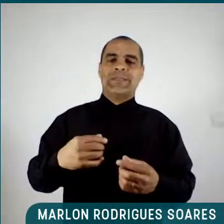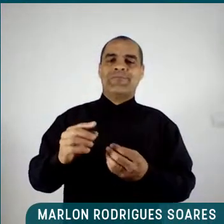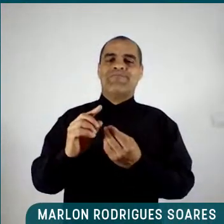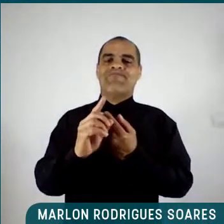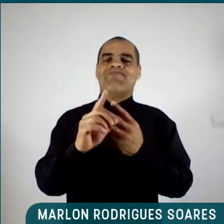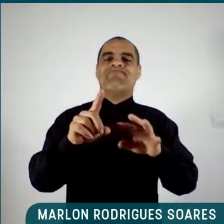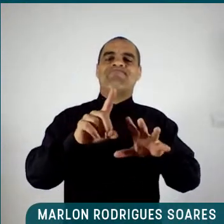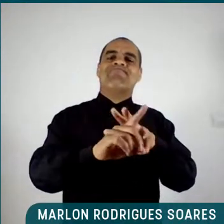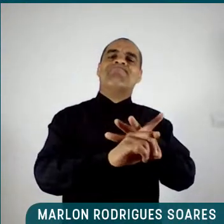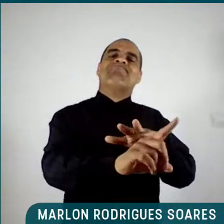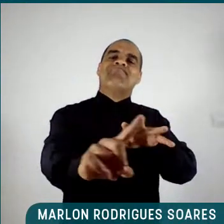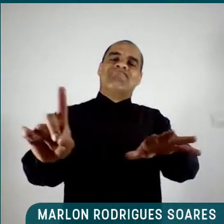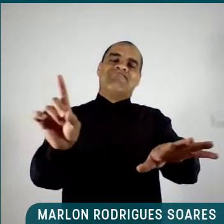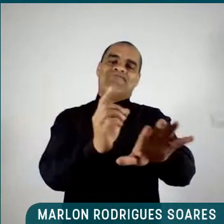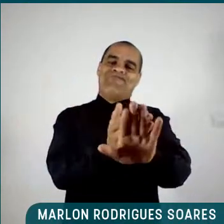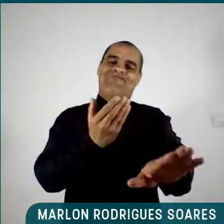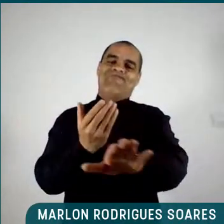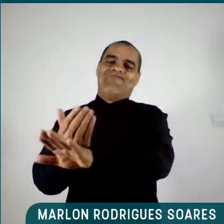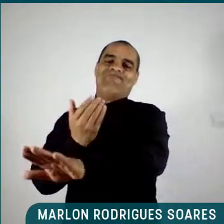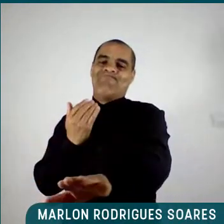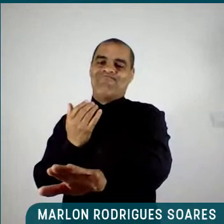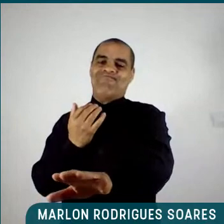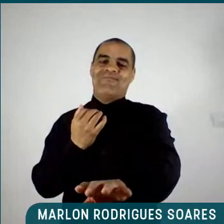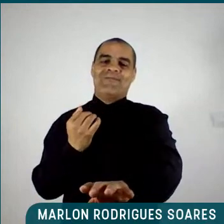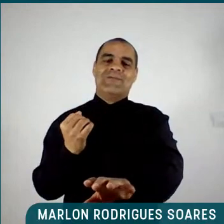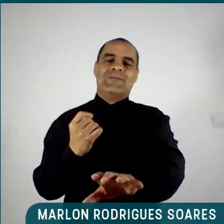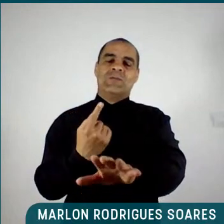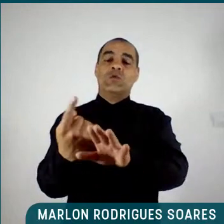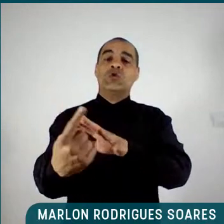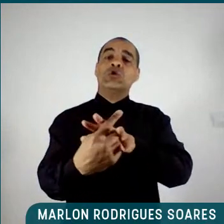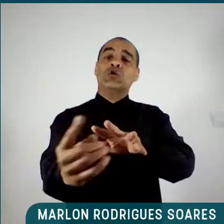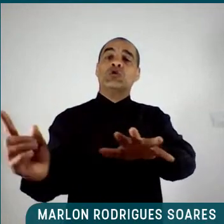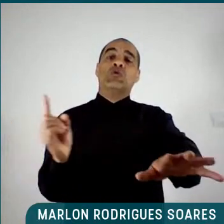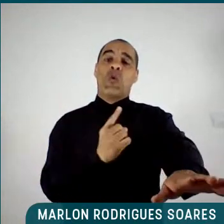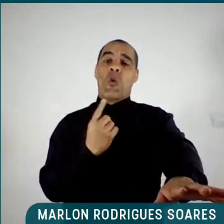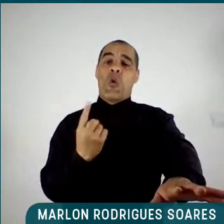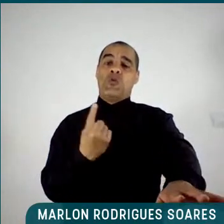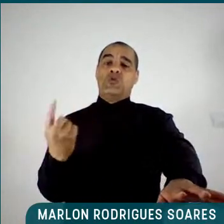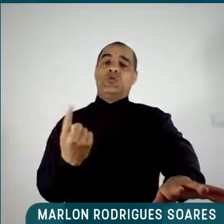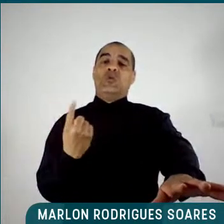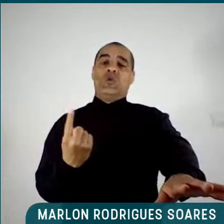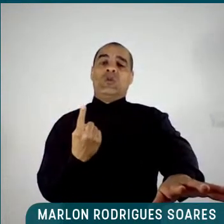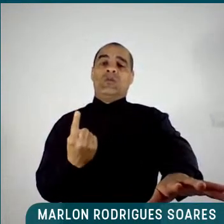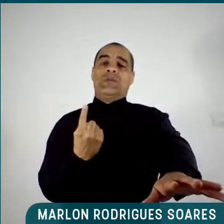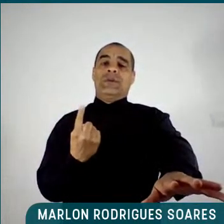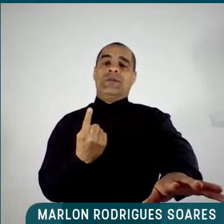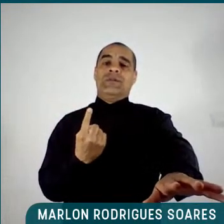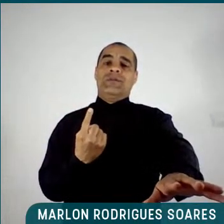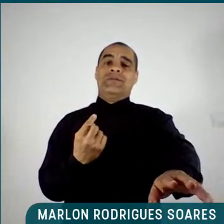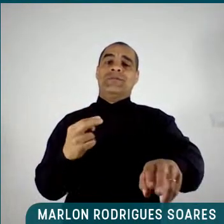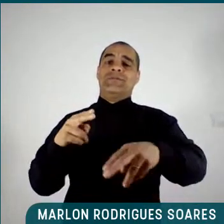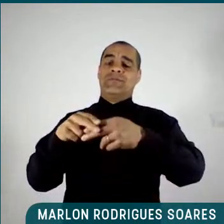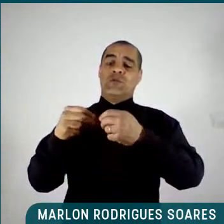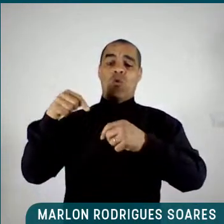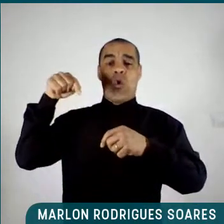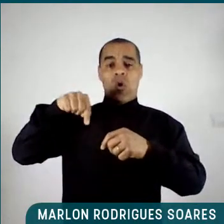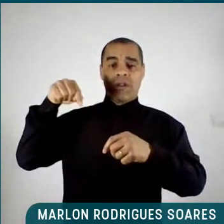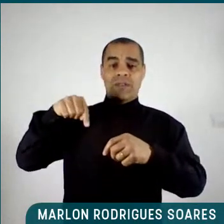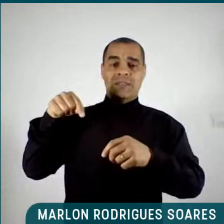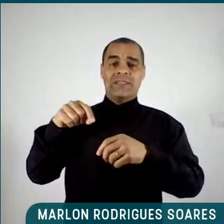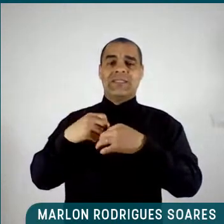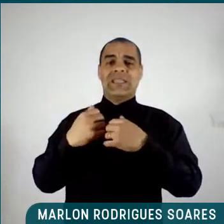public policies that create social distancing, isolation, and as a result of